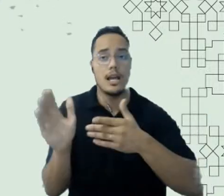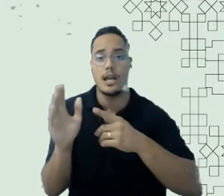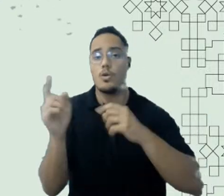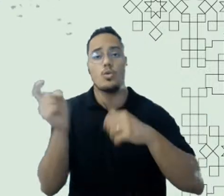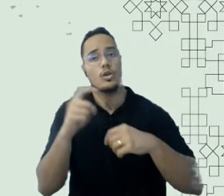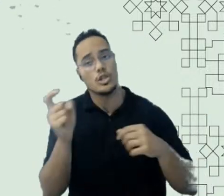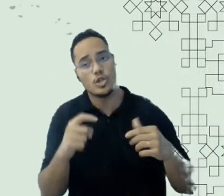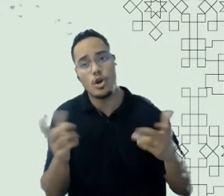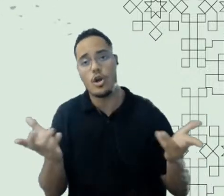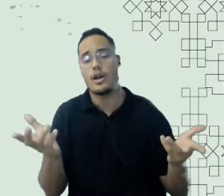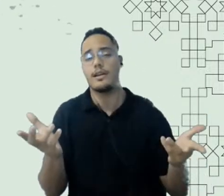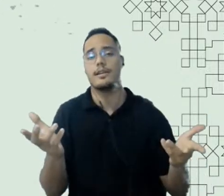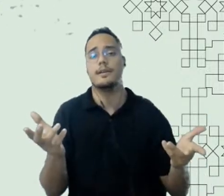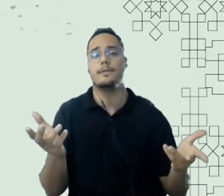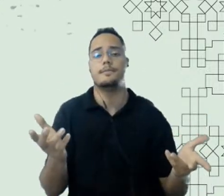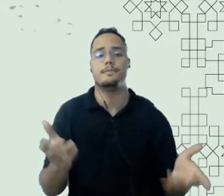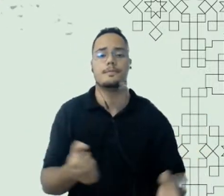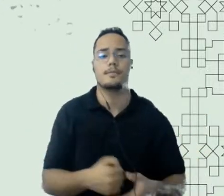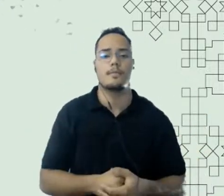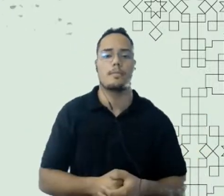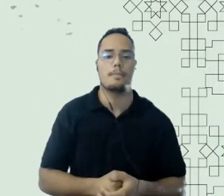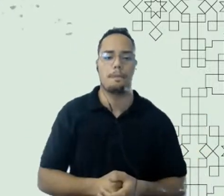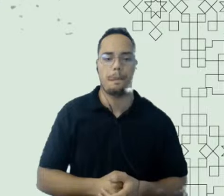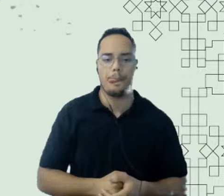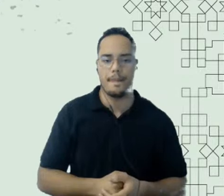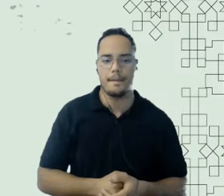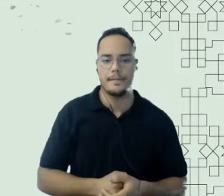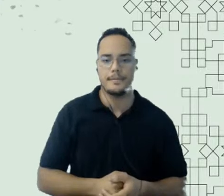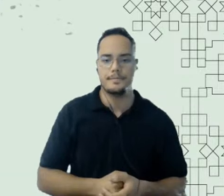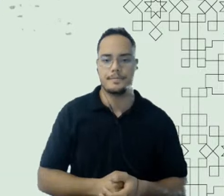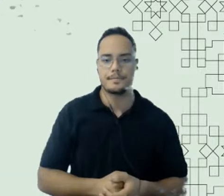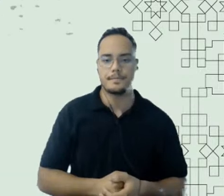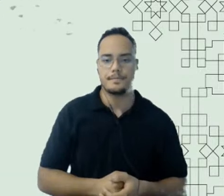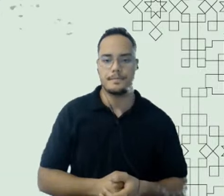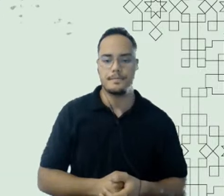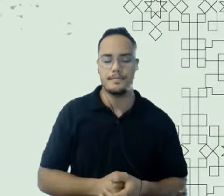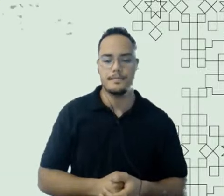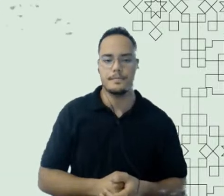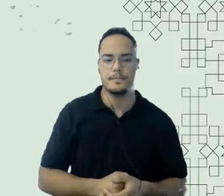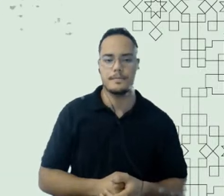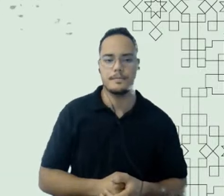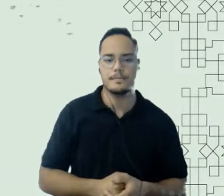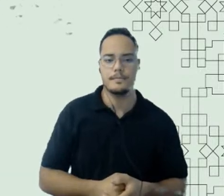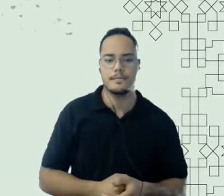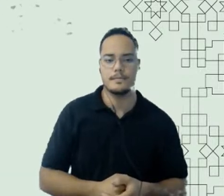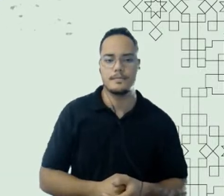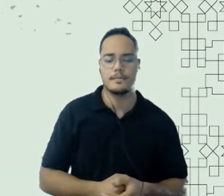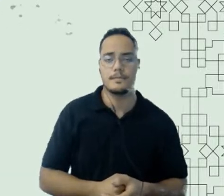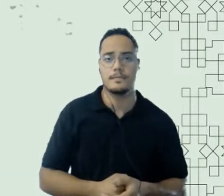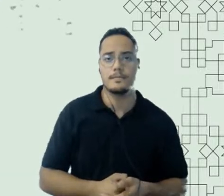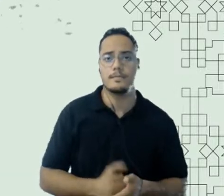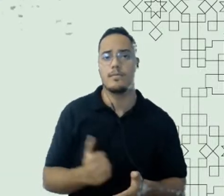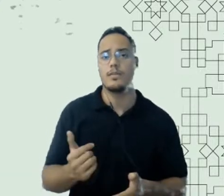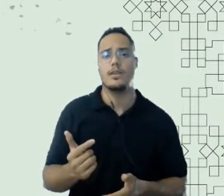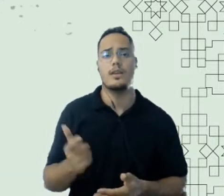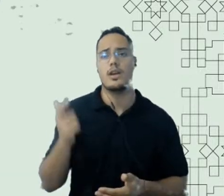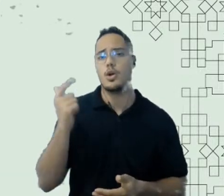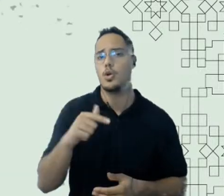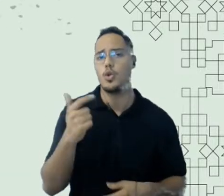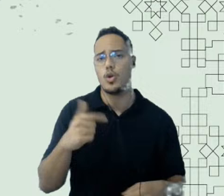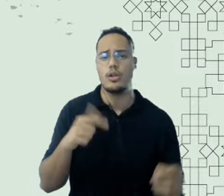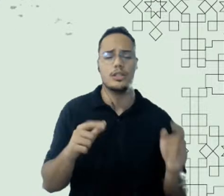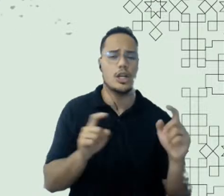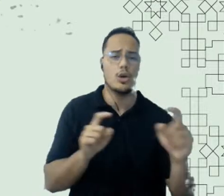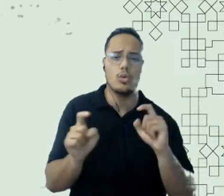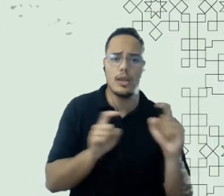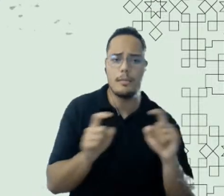And yeah, there were no real challenge, I think, because, and I don't know, and